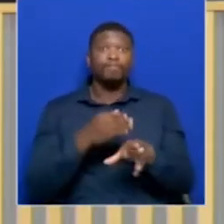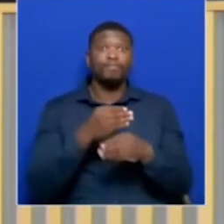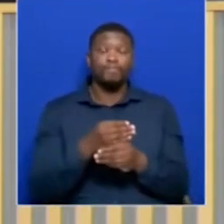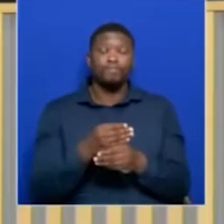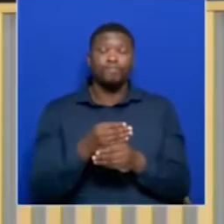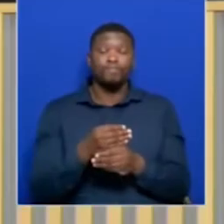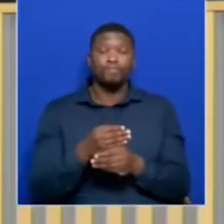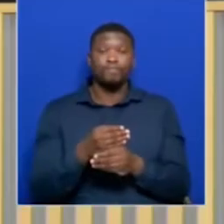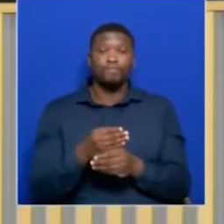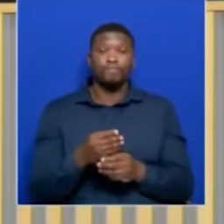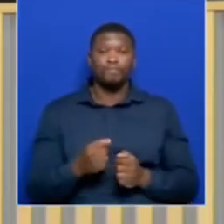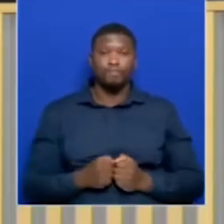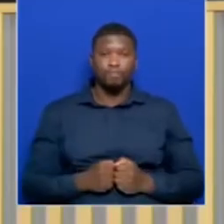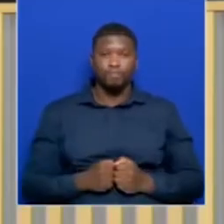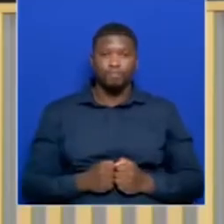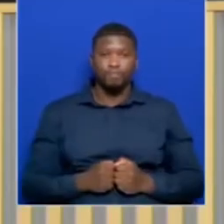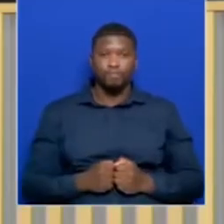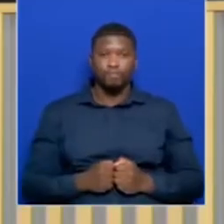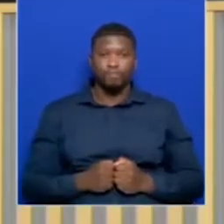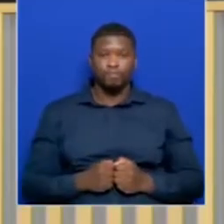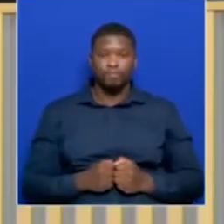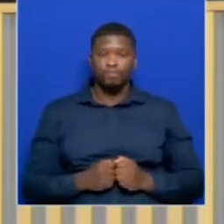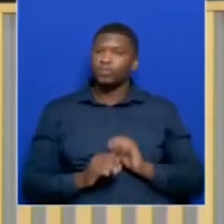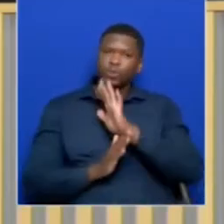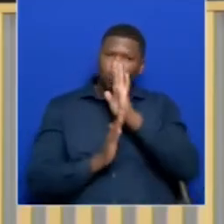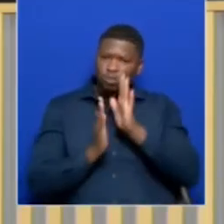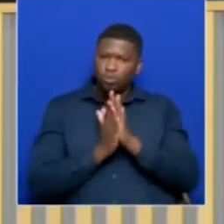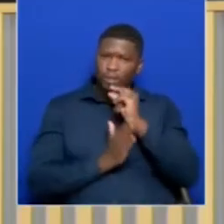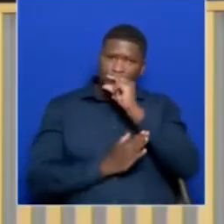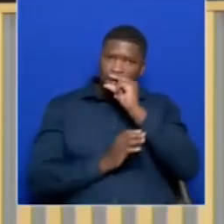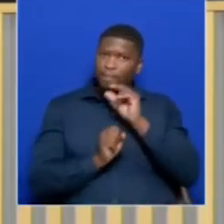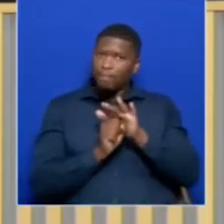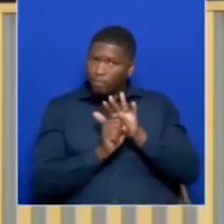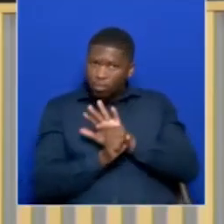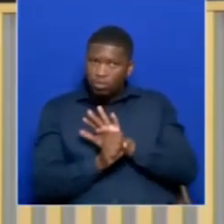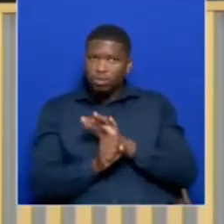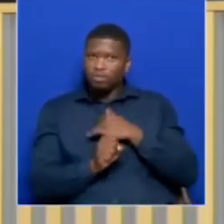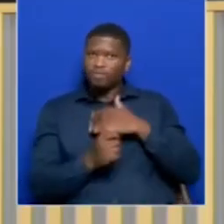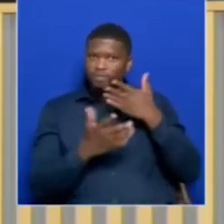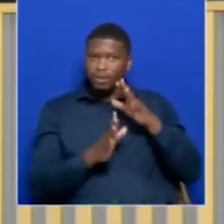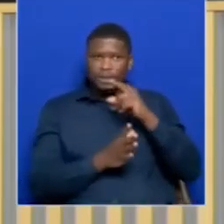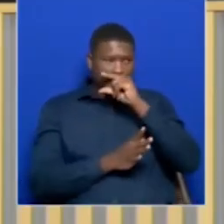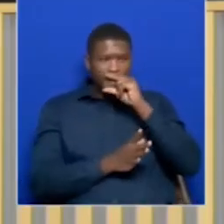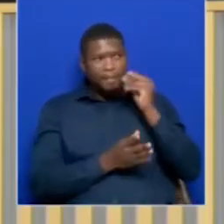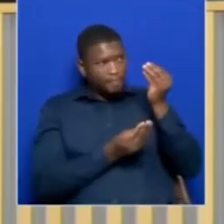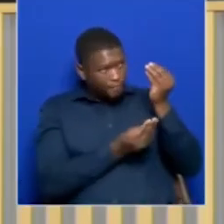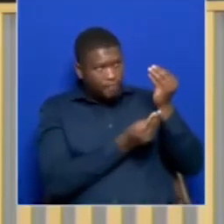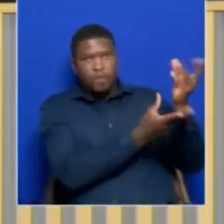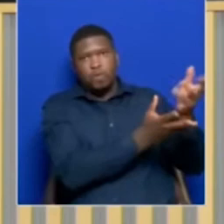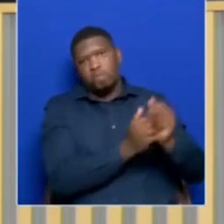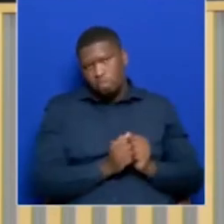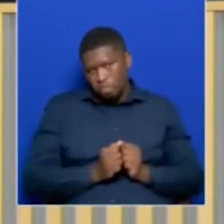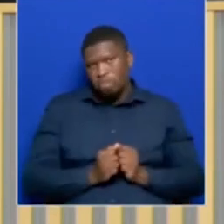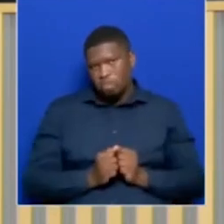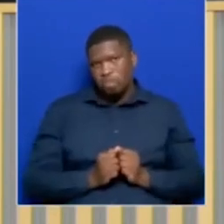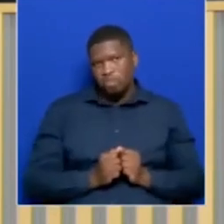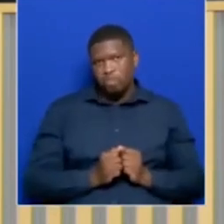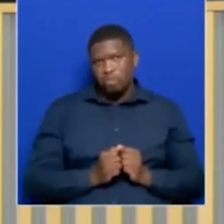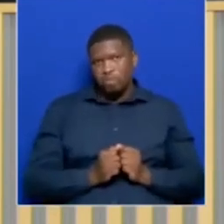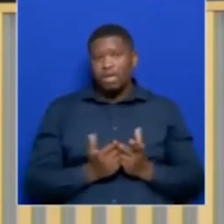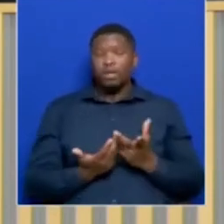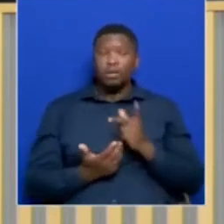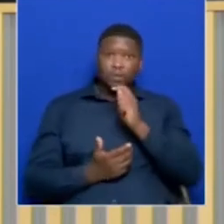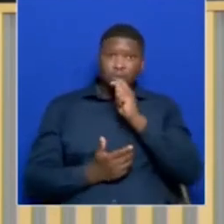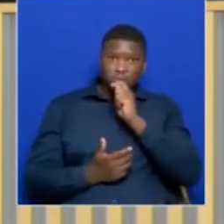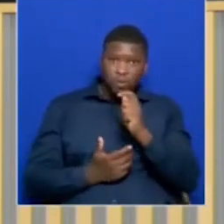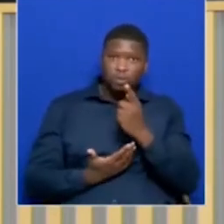I did give him all the names of those officials, but even though legally, I think I might not